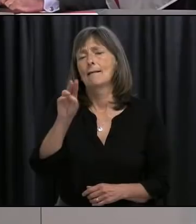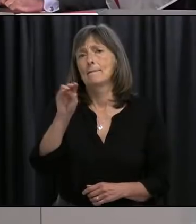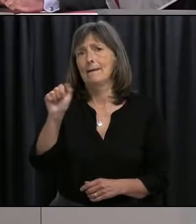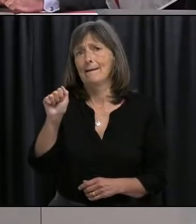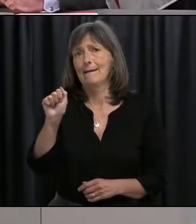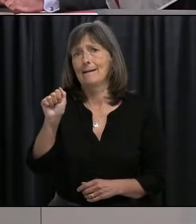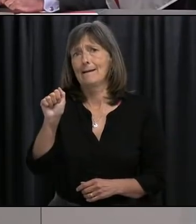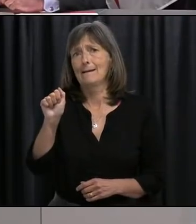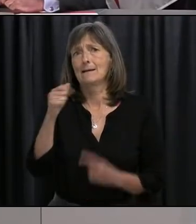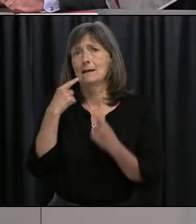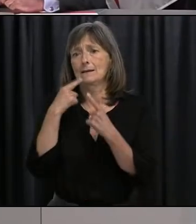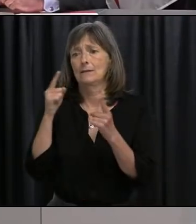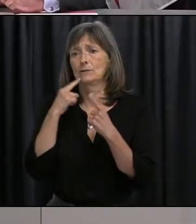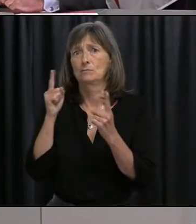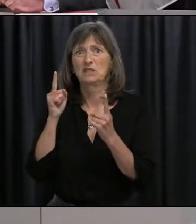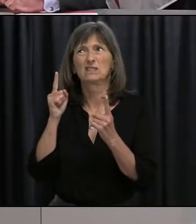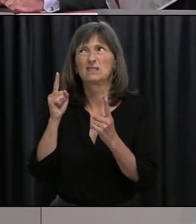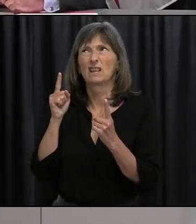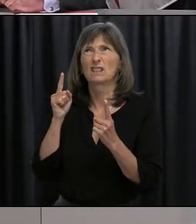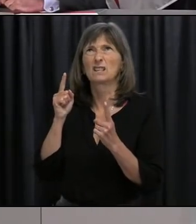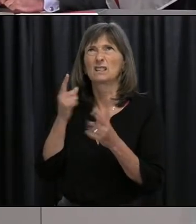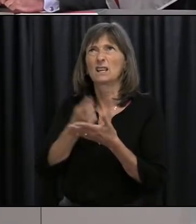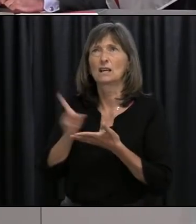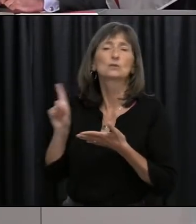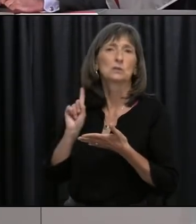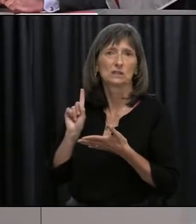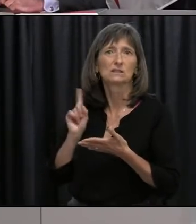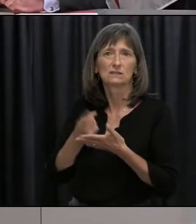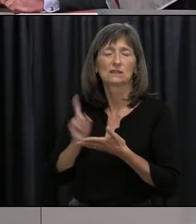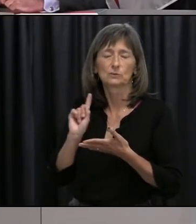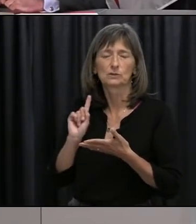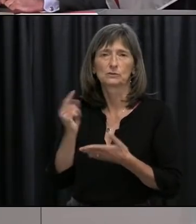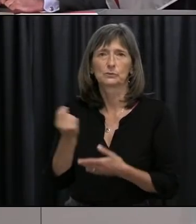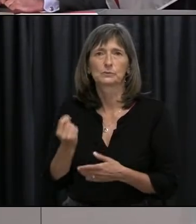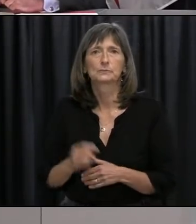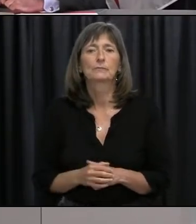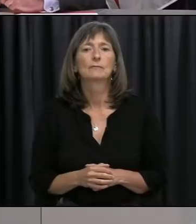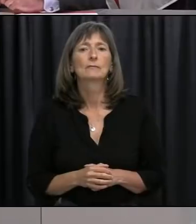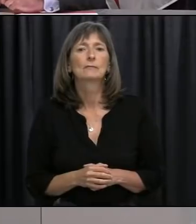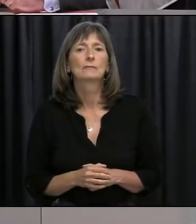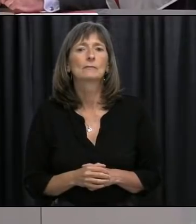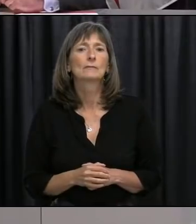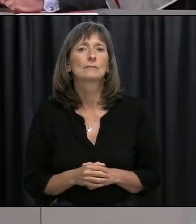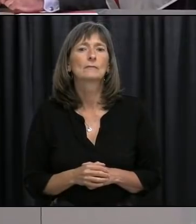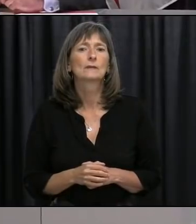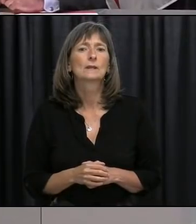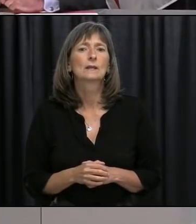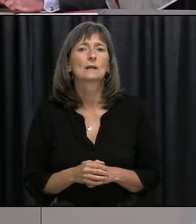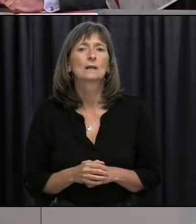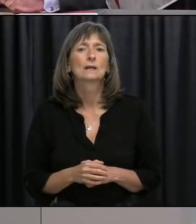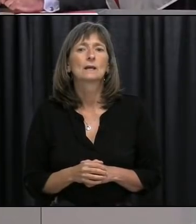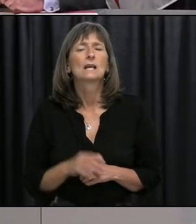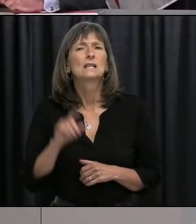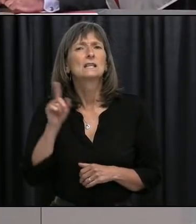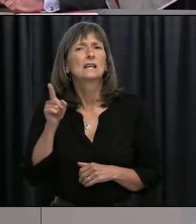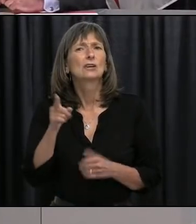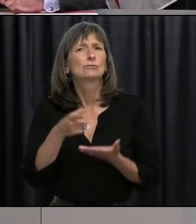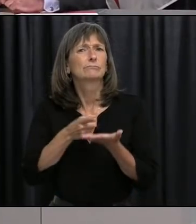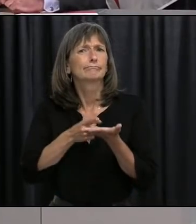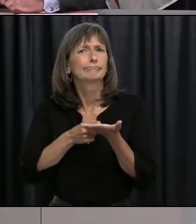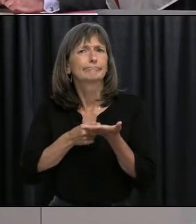the second they've done in a week yesterday, and they say they've been frozen out of discussions